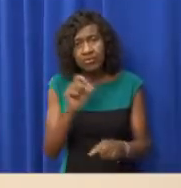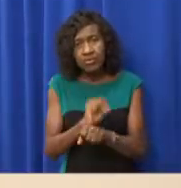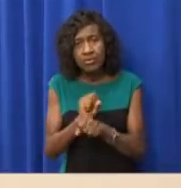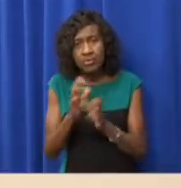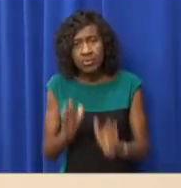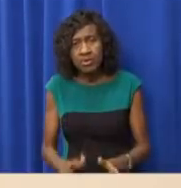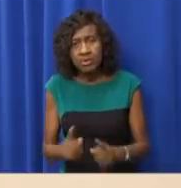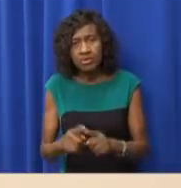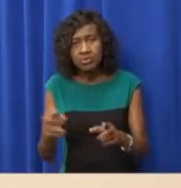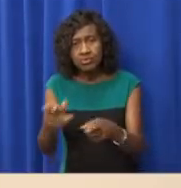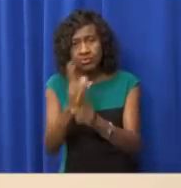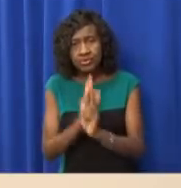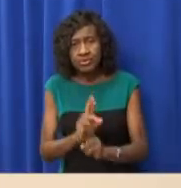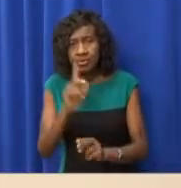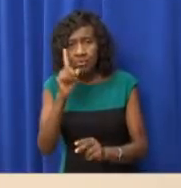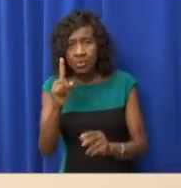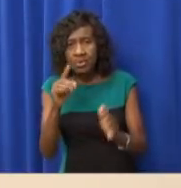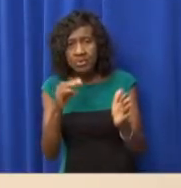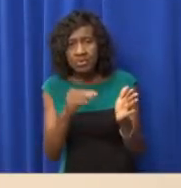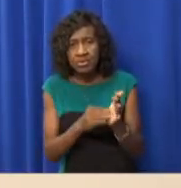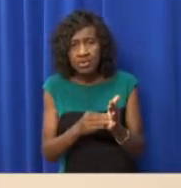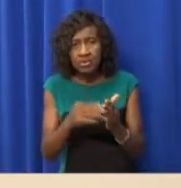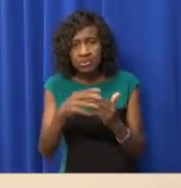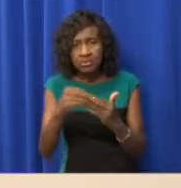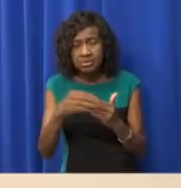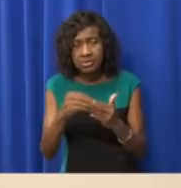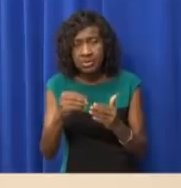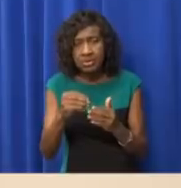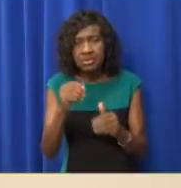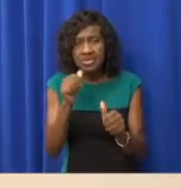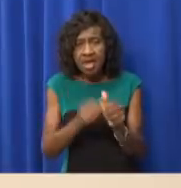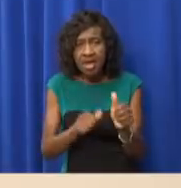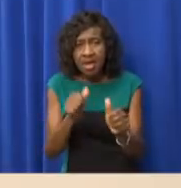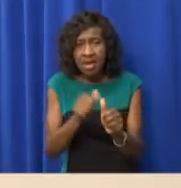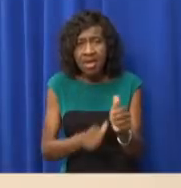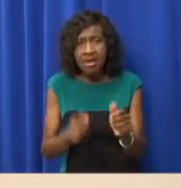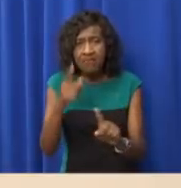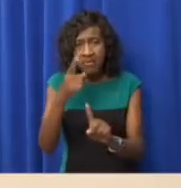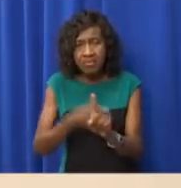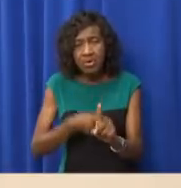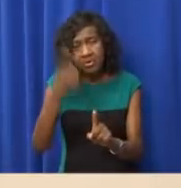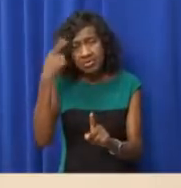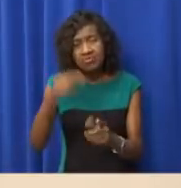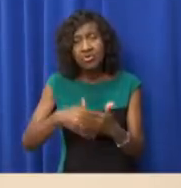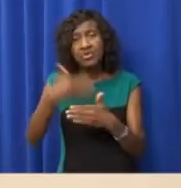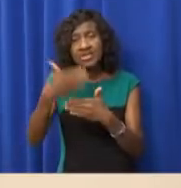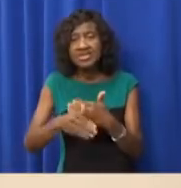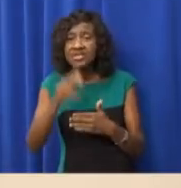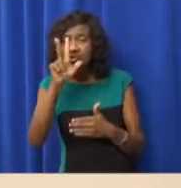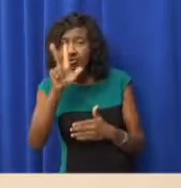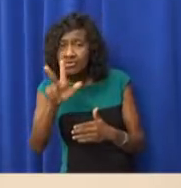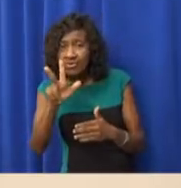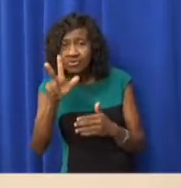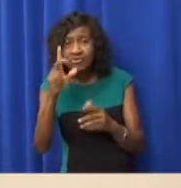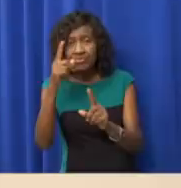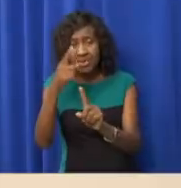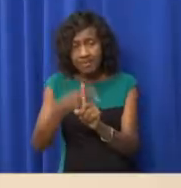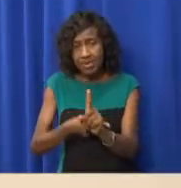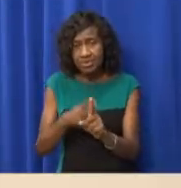$1,000 a month for the next 3 months to assist them in getting through this